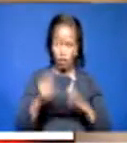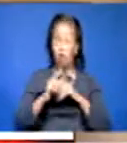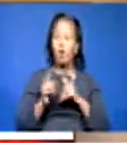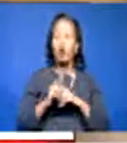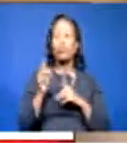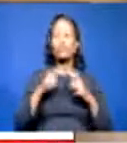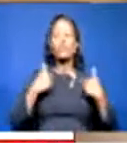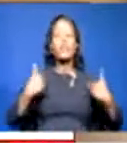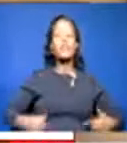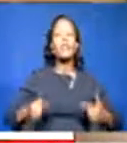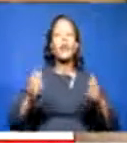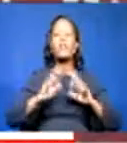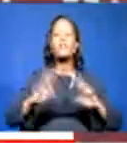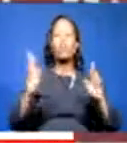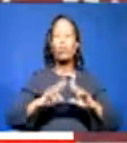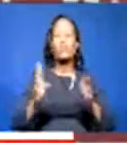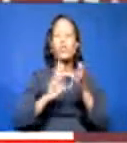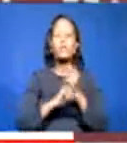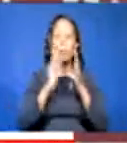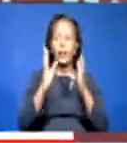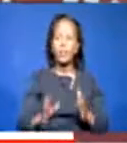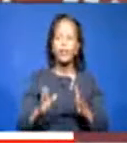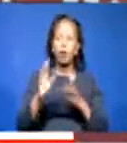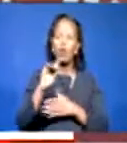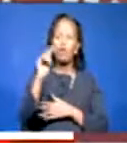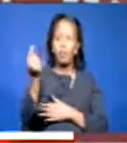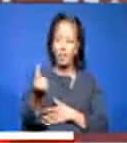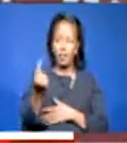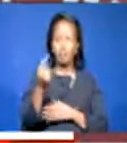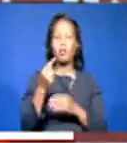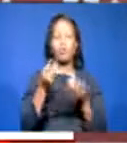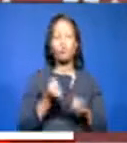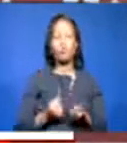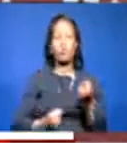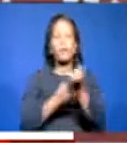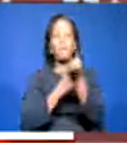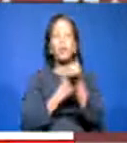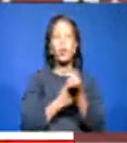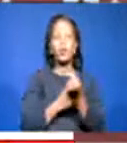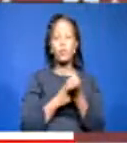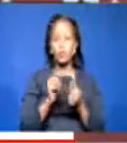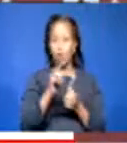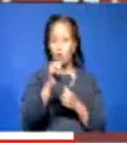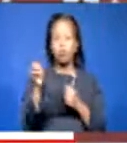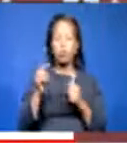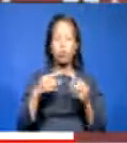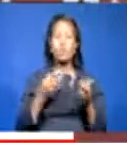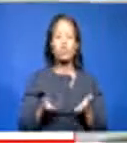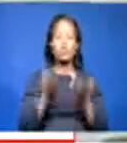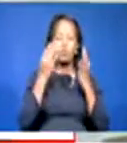partner of Kenya to boost you industrialization